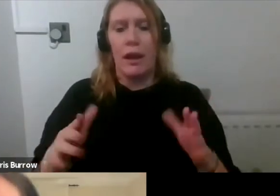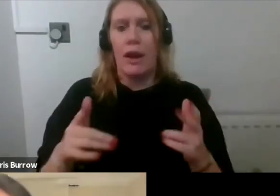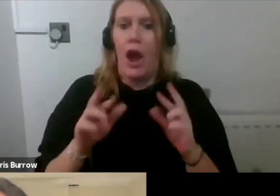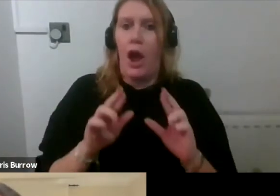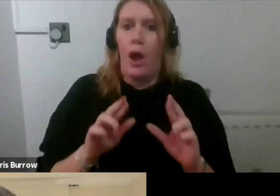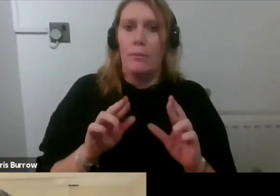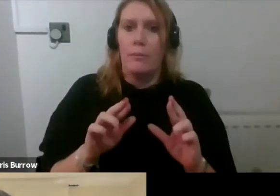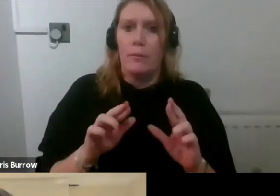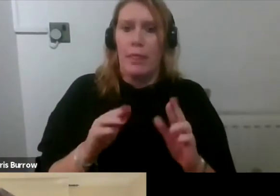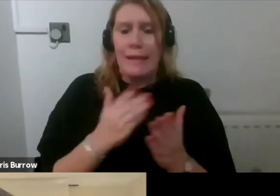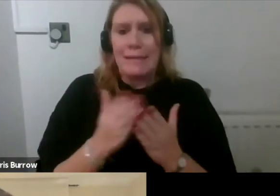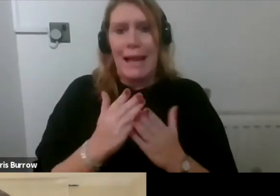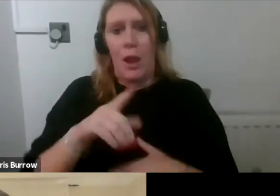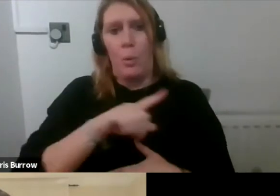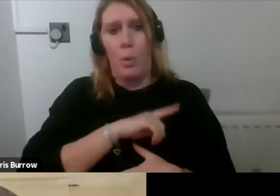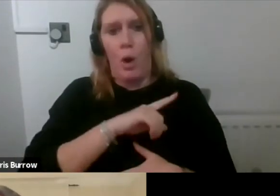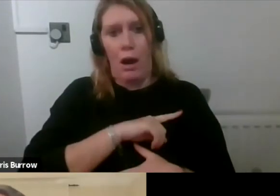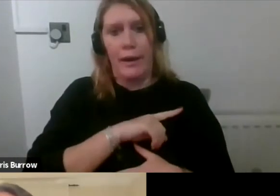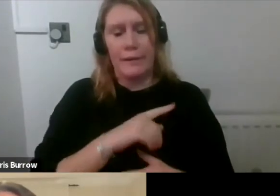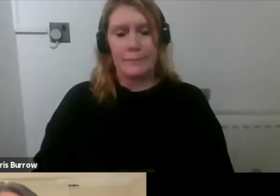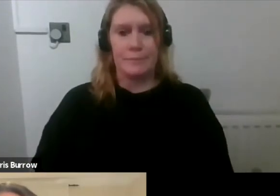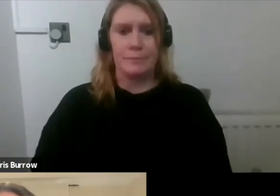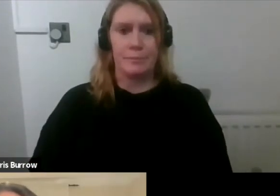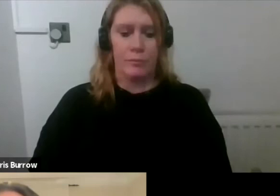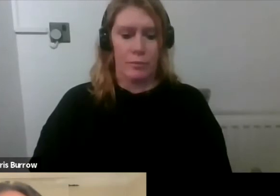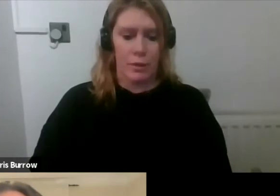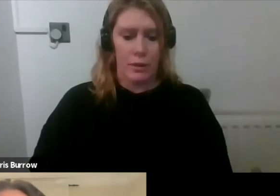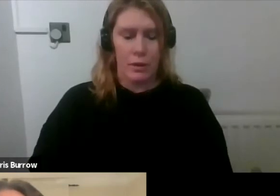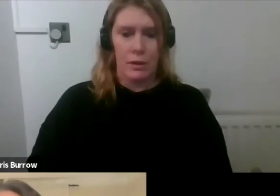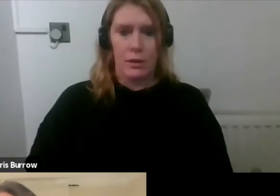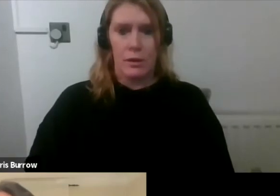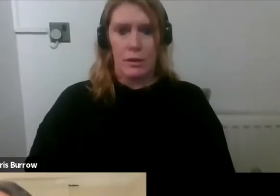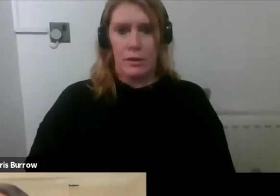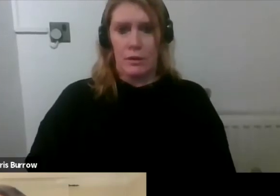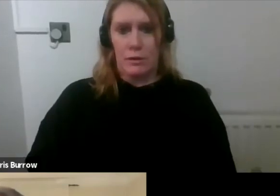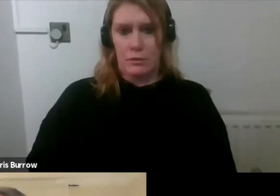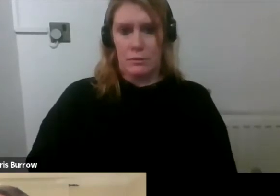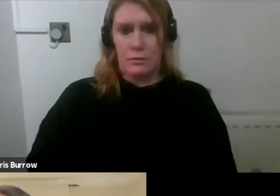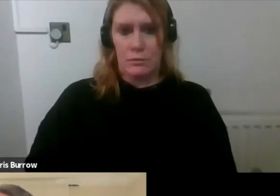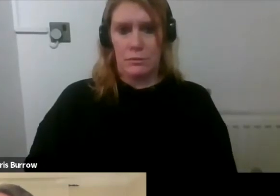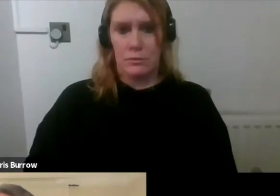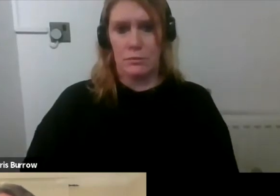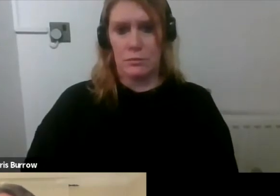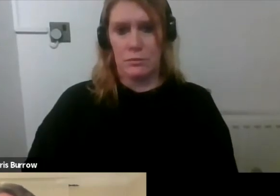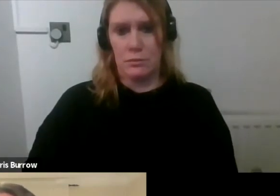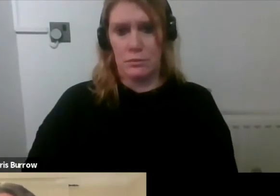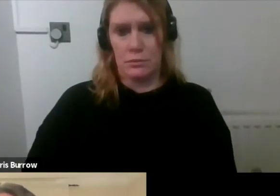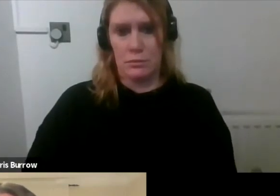engaging in debate and comment, because I'm aware that it's annoyed some people as well, some of the people who are original,